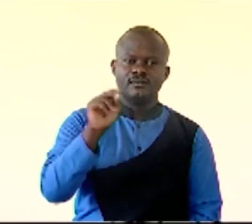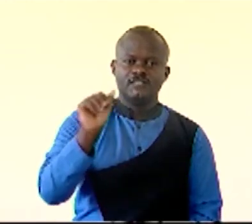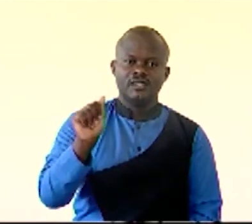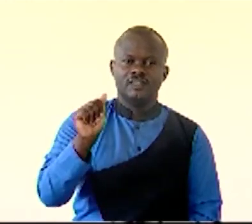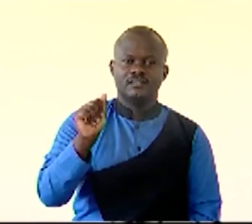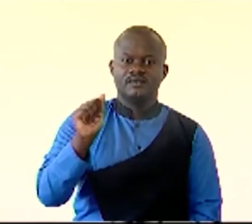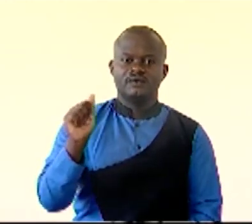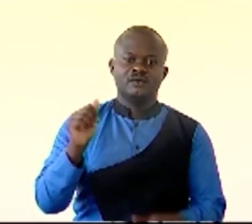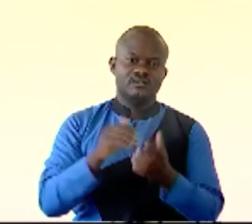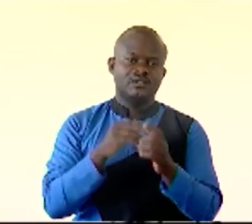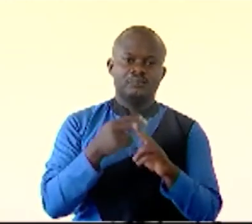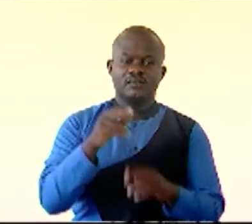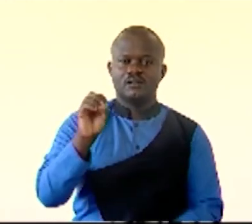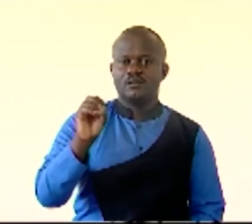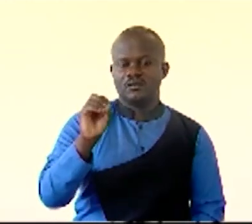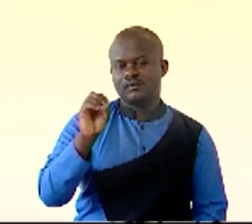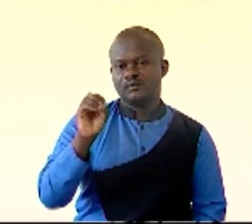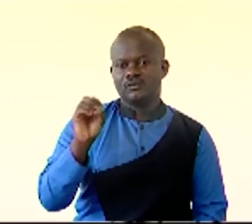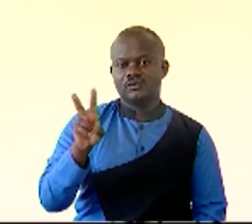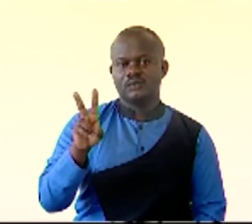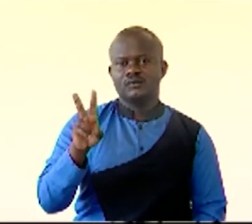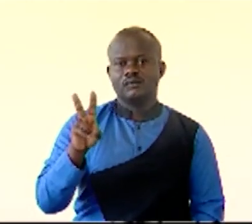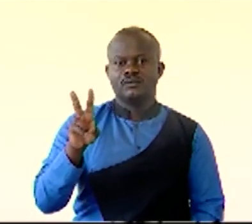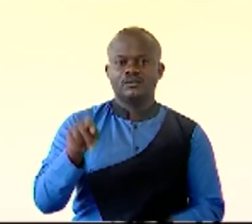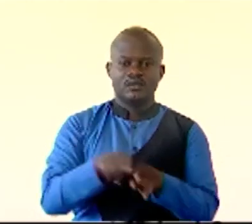and oxygen 2, which is a gas.